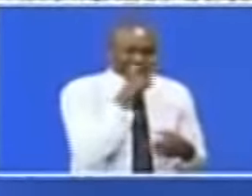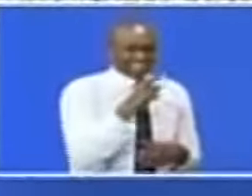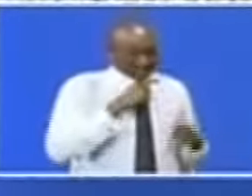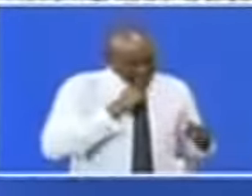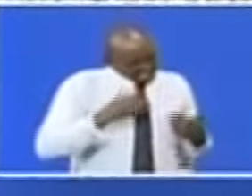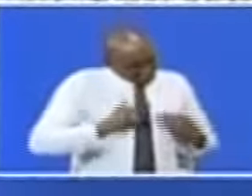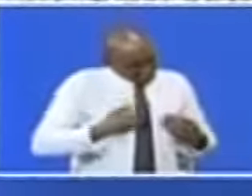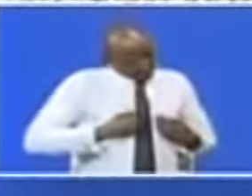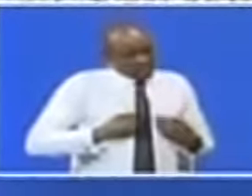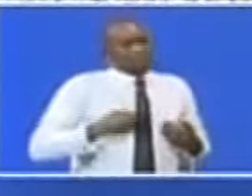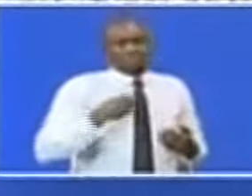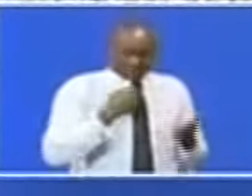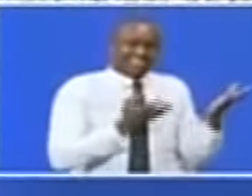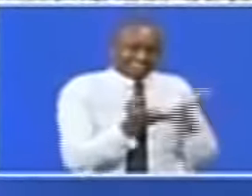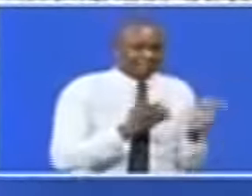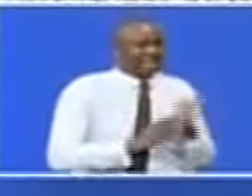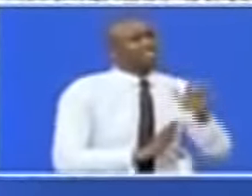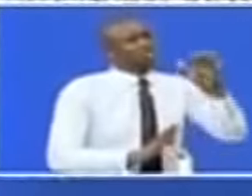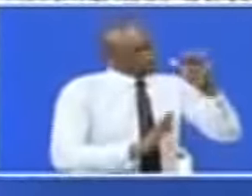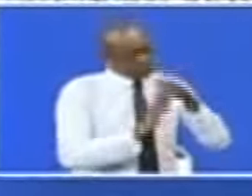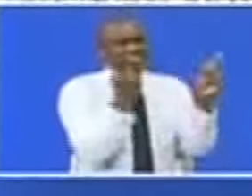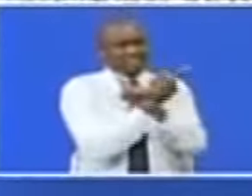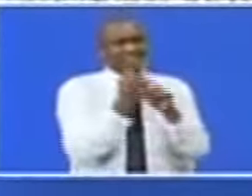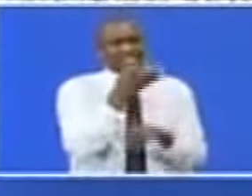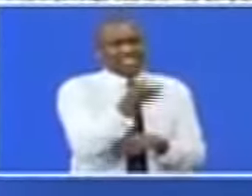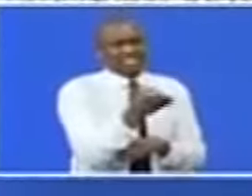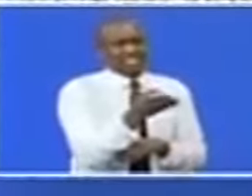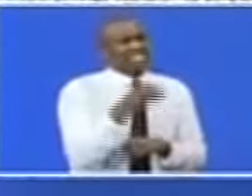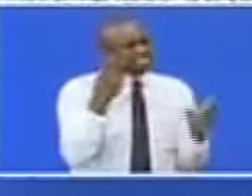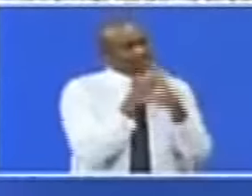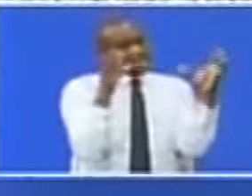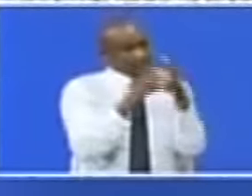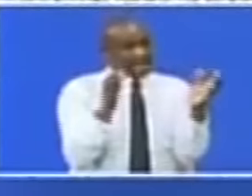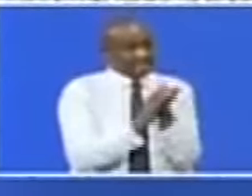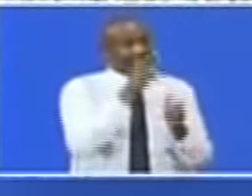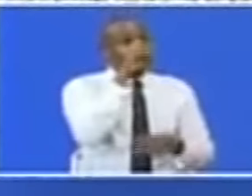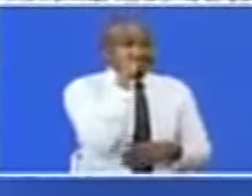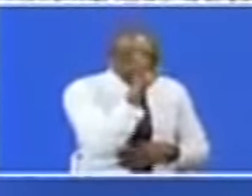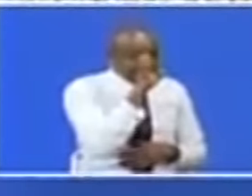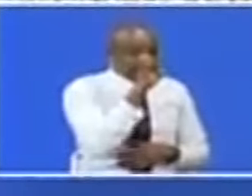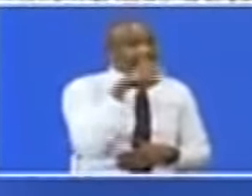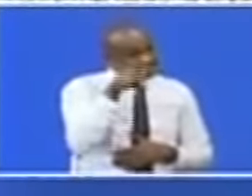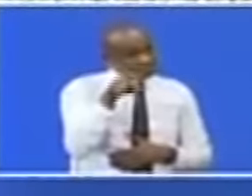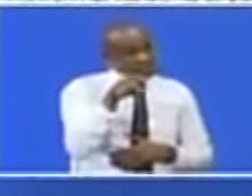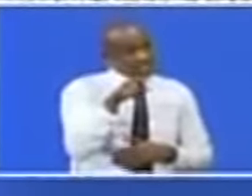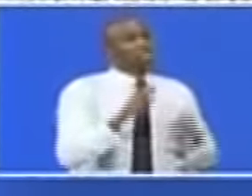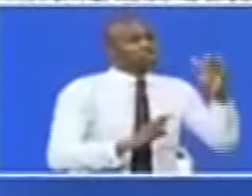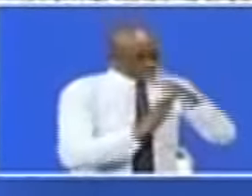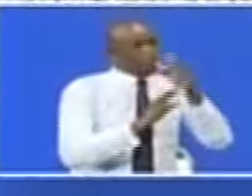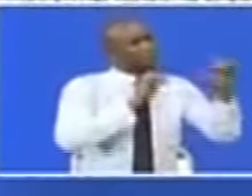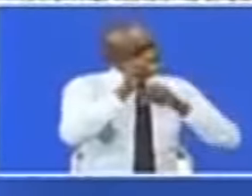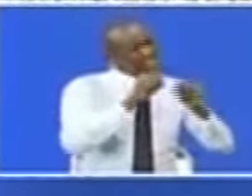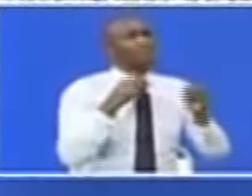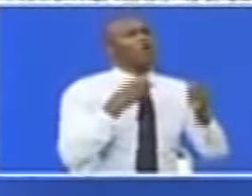who has served at the top of private sector, blue chip company listed at the Nairobi Stock Exchange in top management for